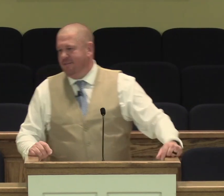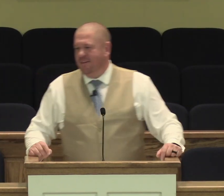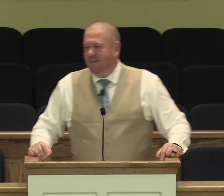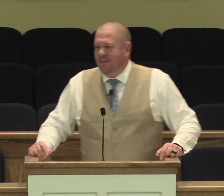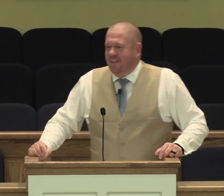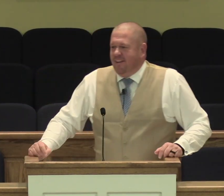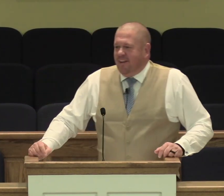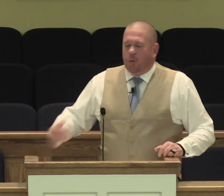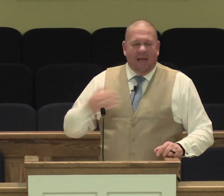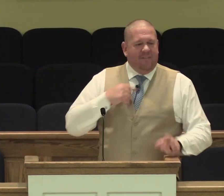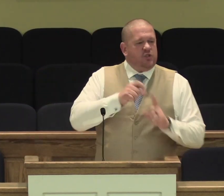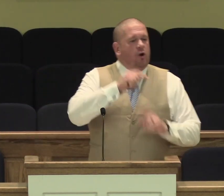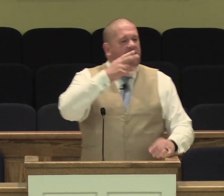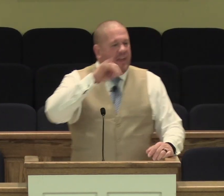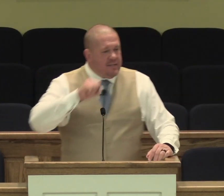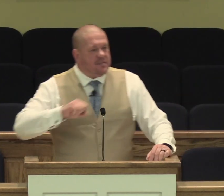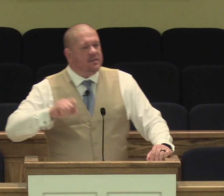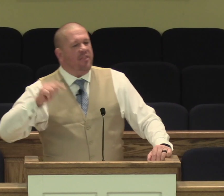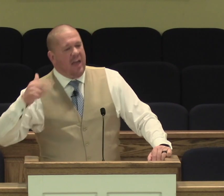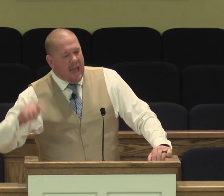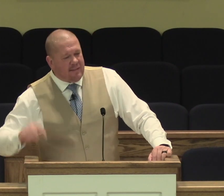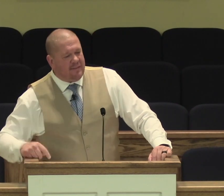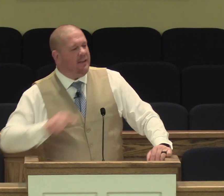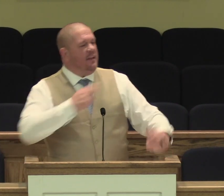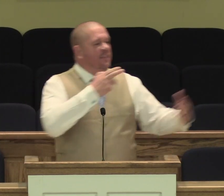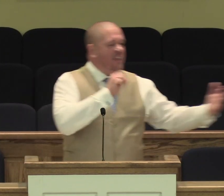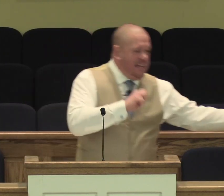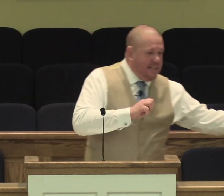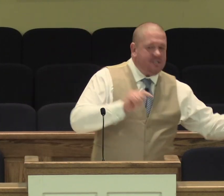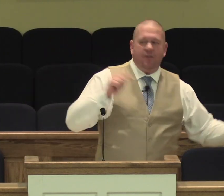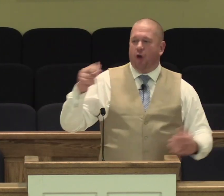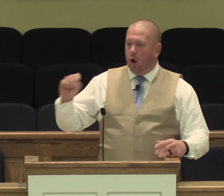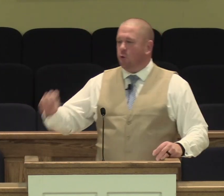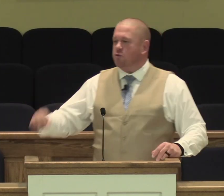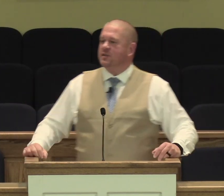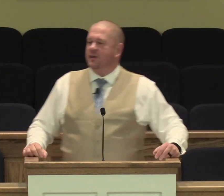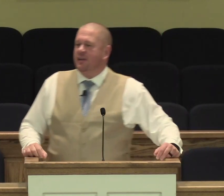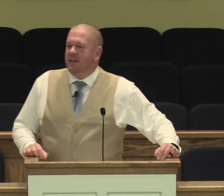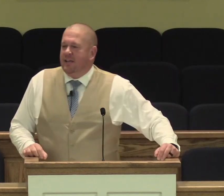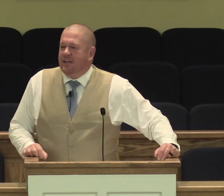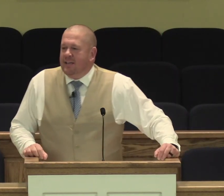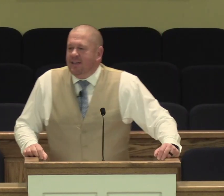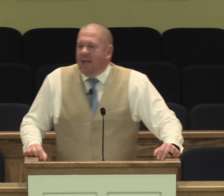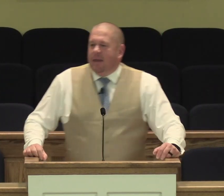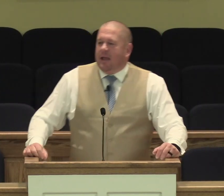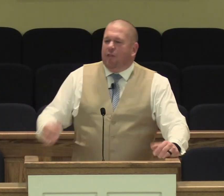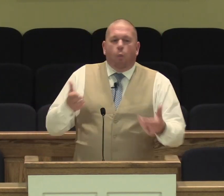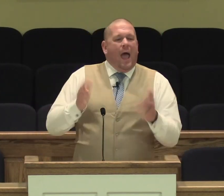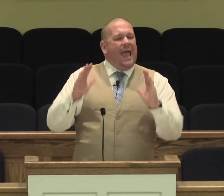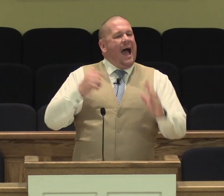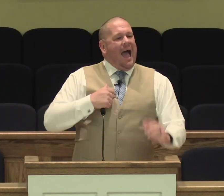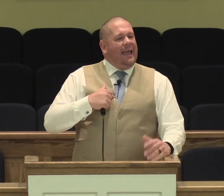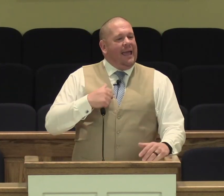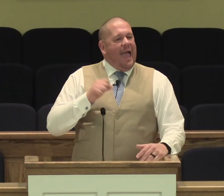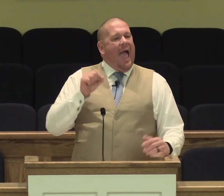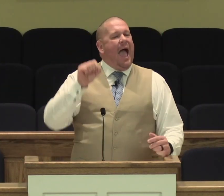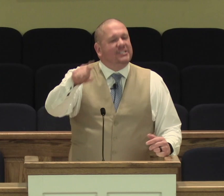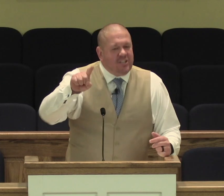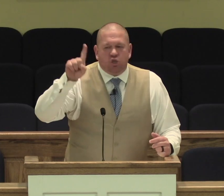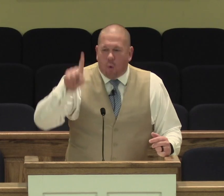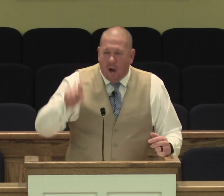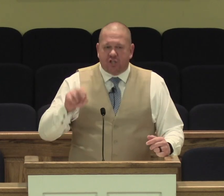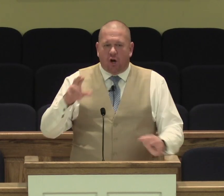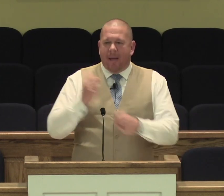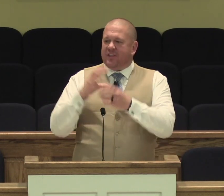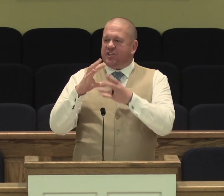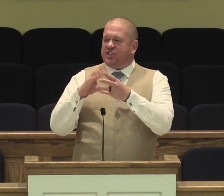indicate. You know, we have this word this, that, these, those, and the way I ask